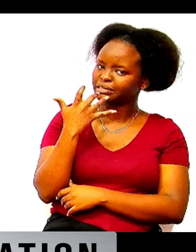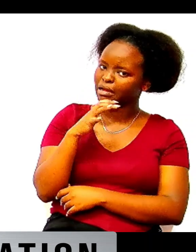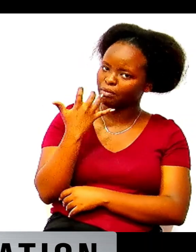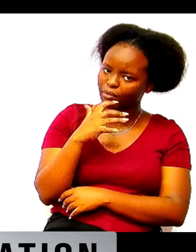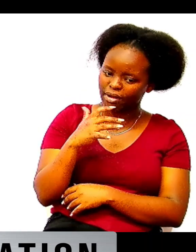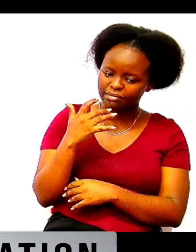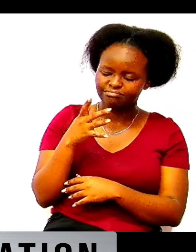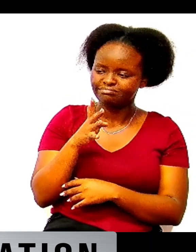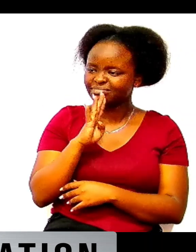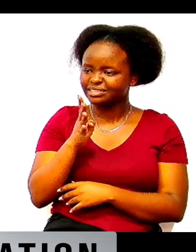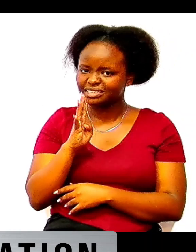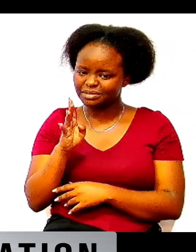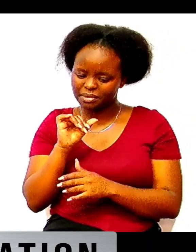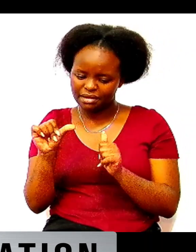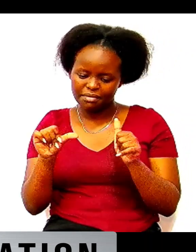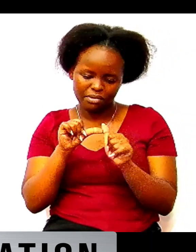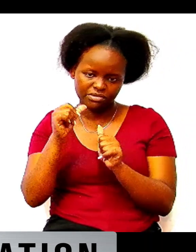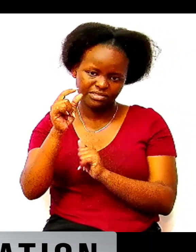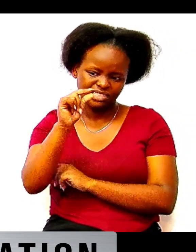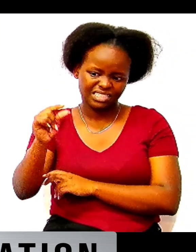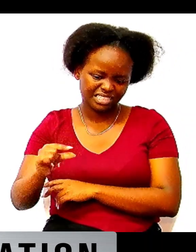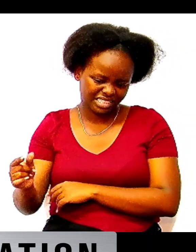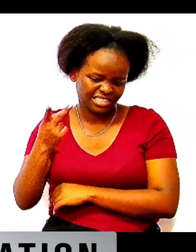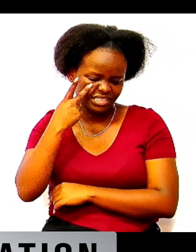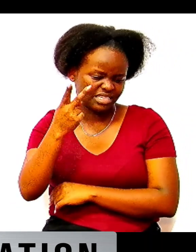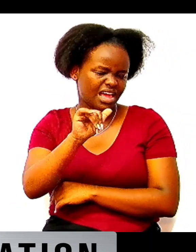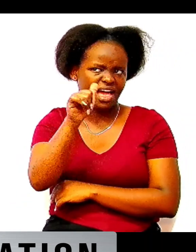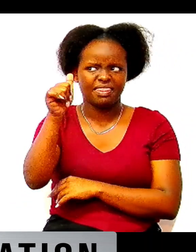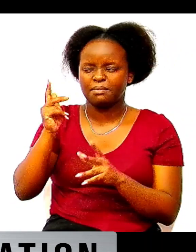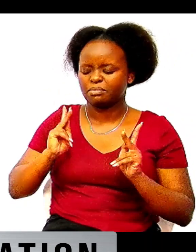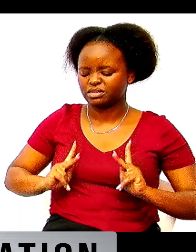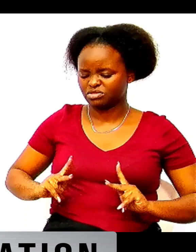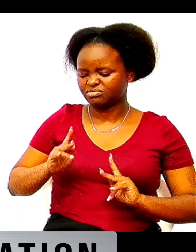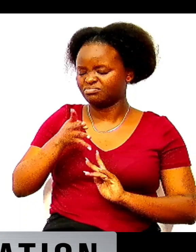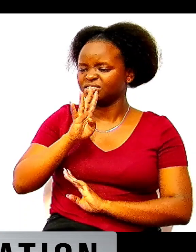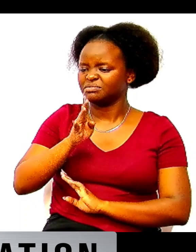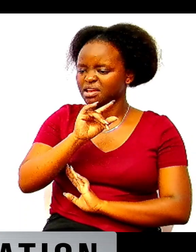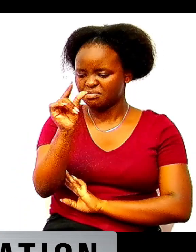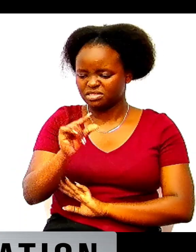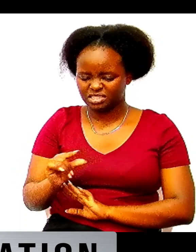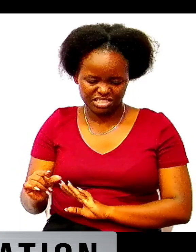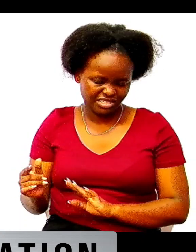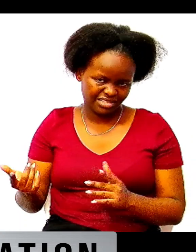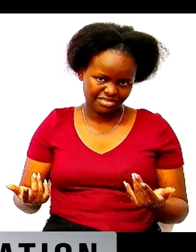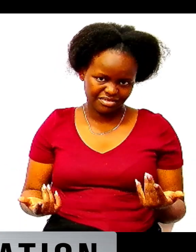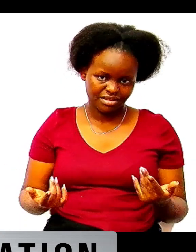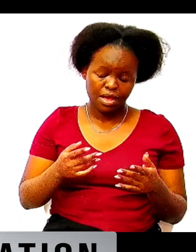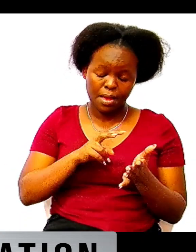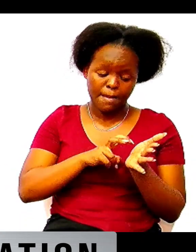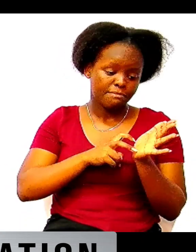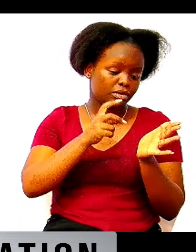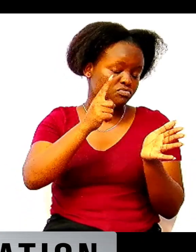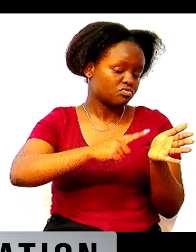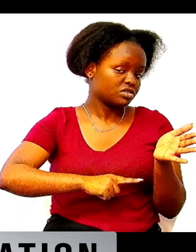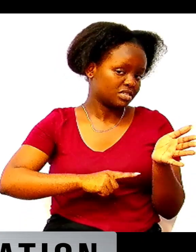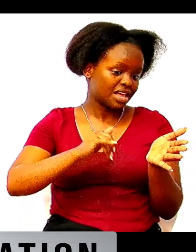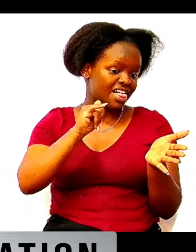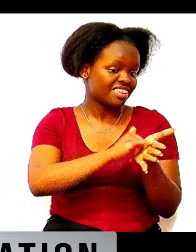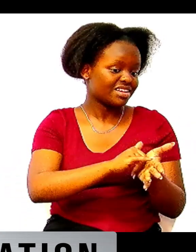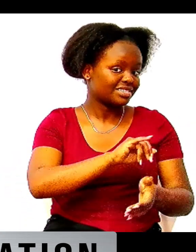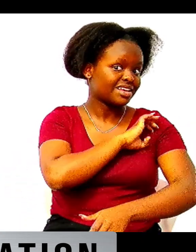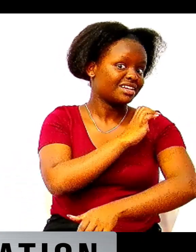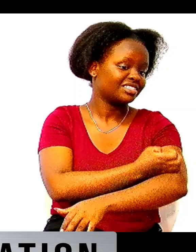Rigathi Gachagua, trying to talk about the Gen Z. You'll see somebody else trying to talk about the Gen Zs, which means that that energy is